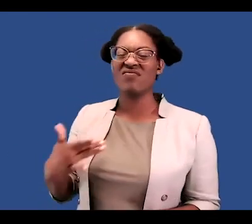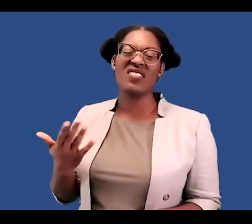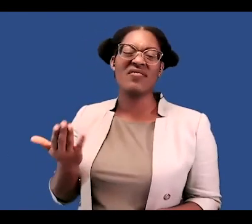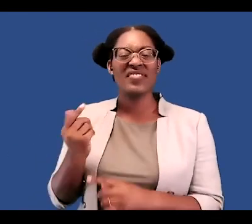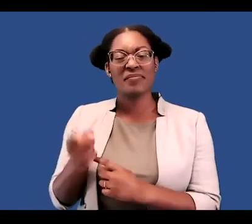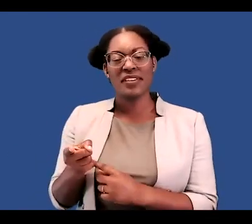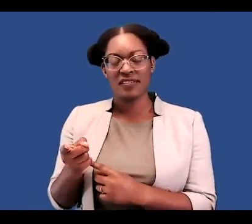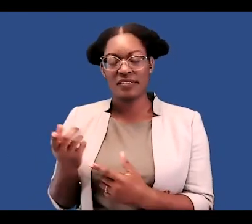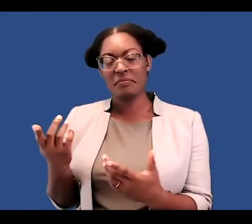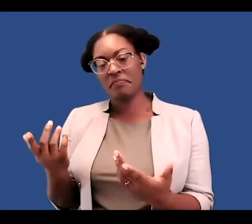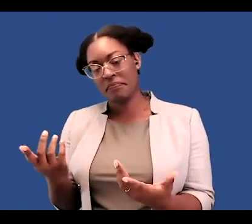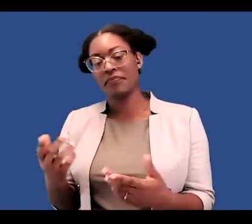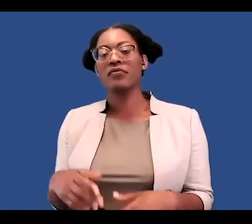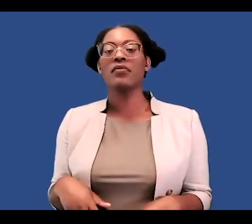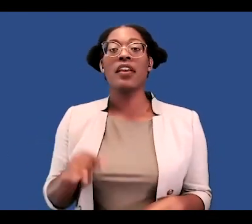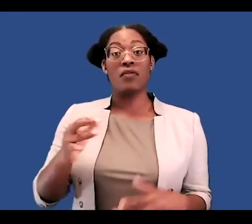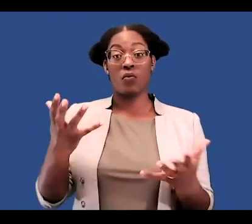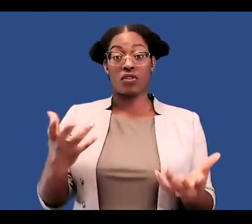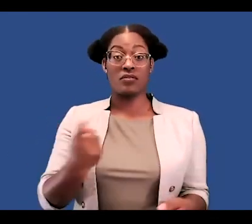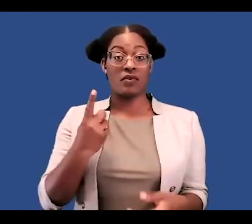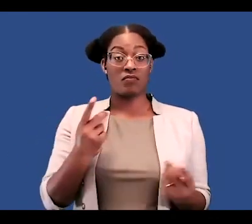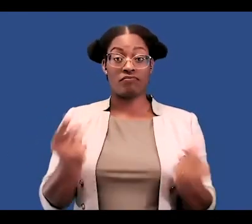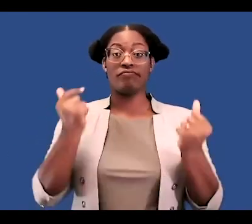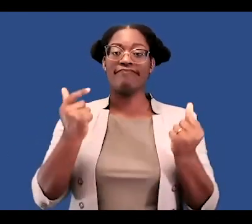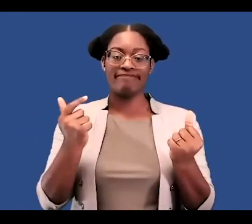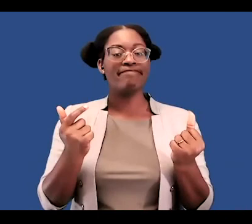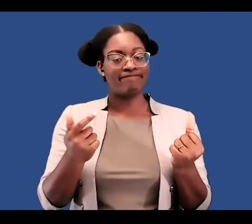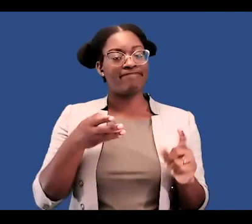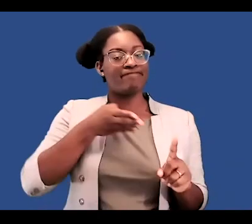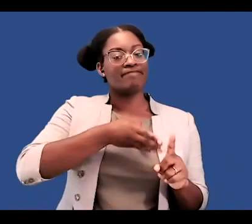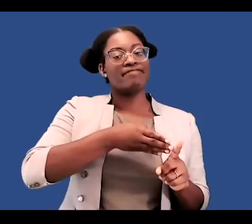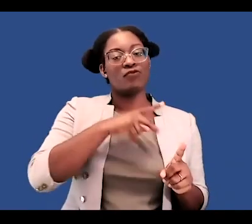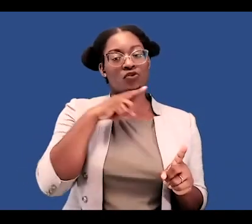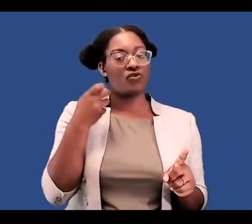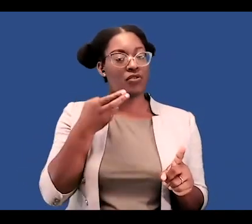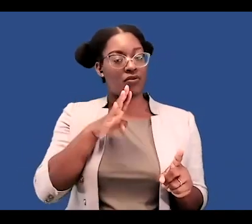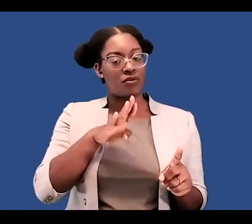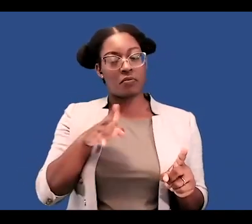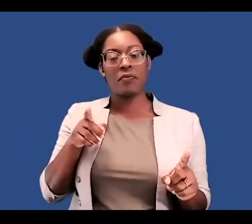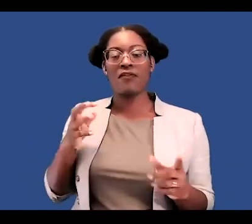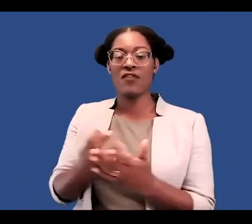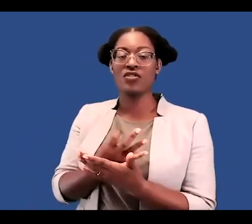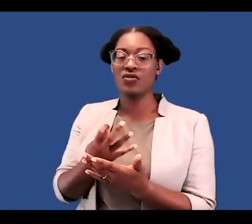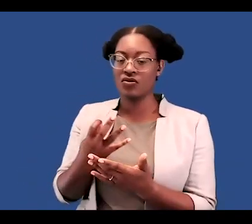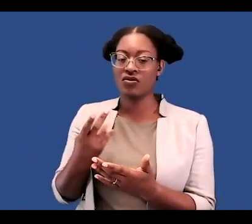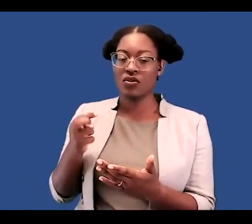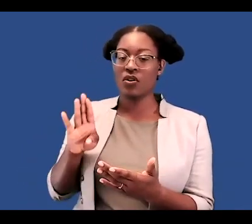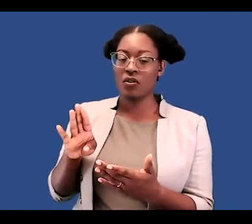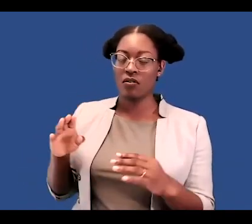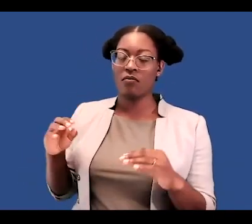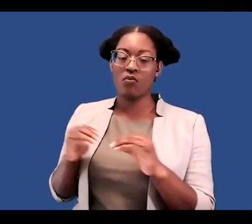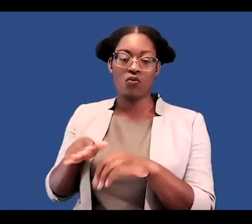If you want to do something quicker, the dried herb way is to go. And so this will sit for another